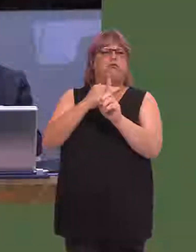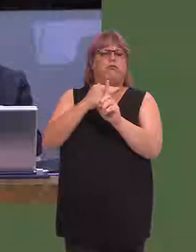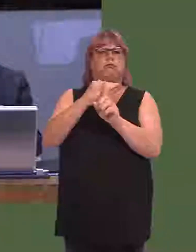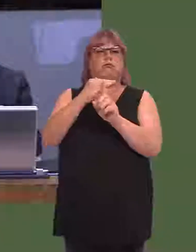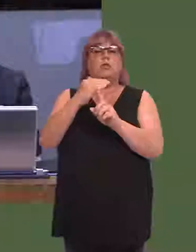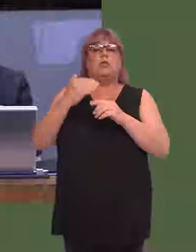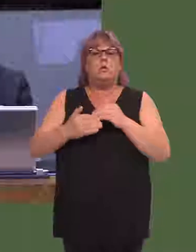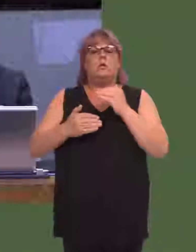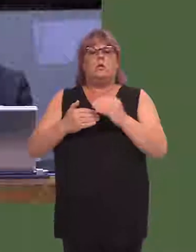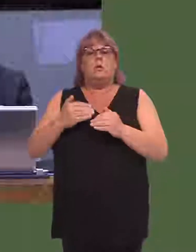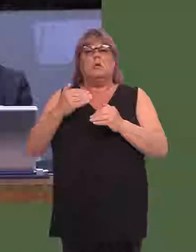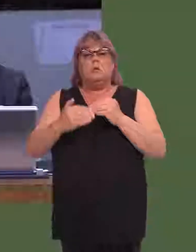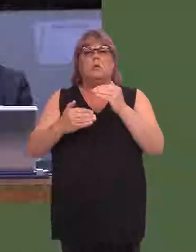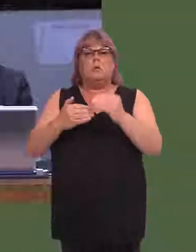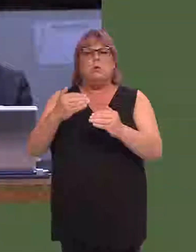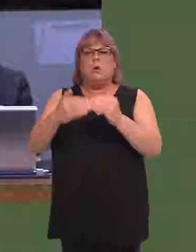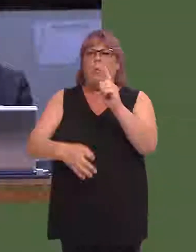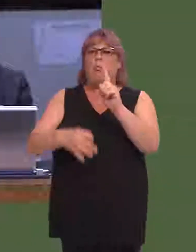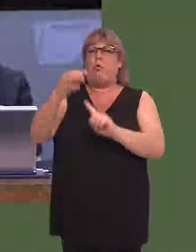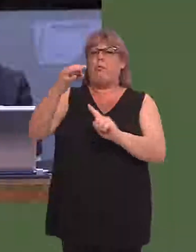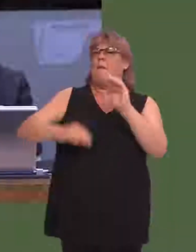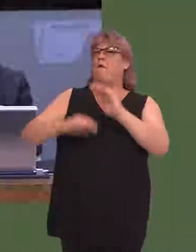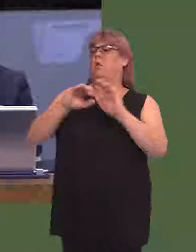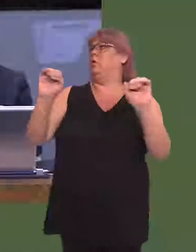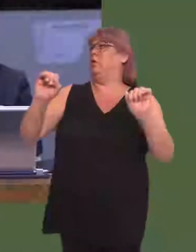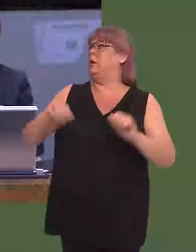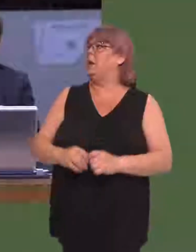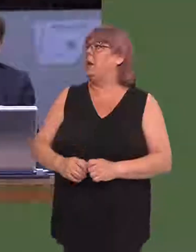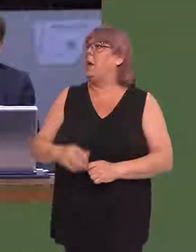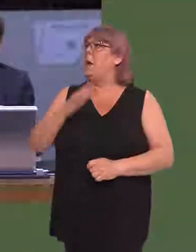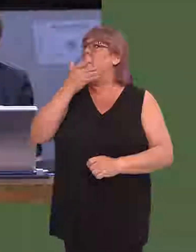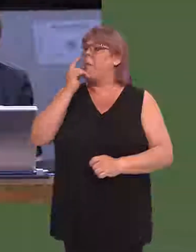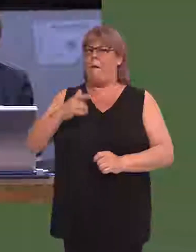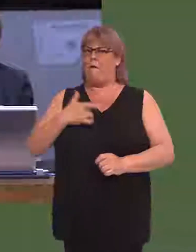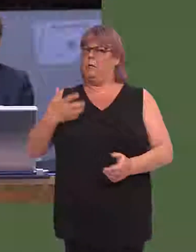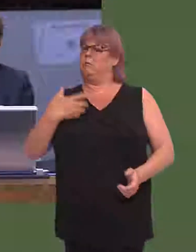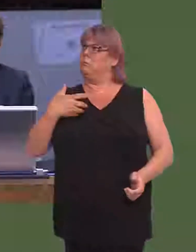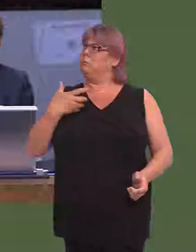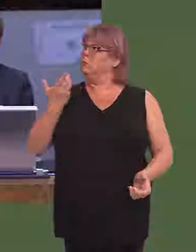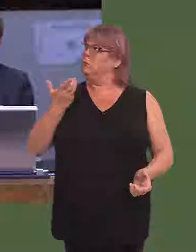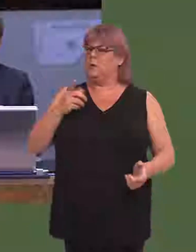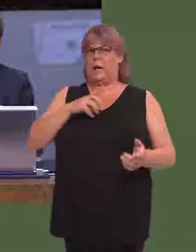significant improvements have yet to be made. Lessons simply haven't been learnt, and people in North Wales